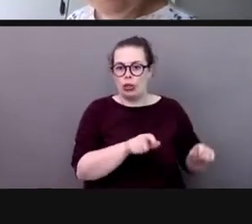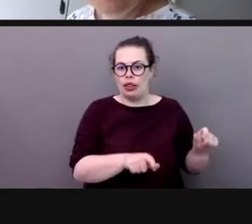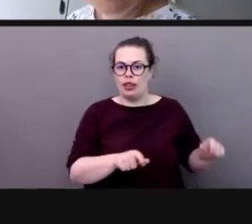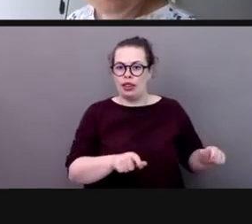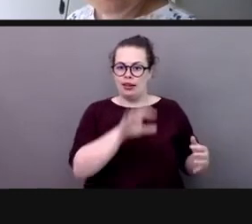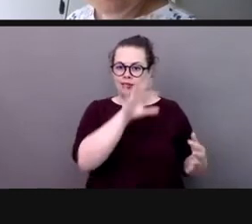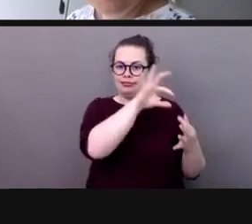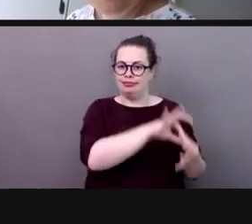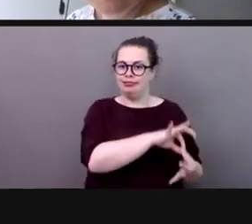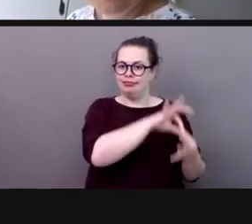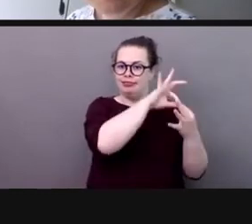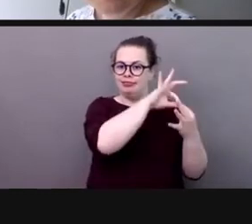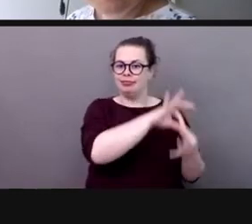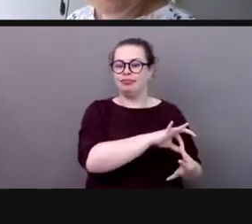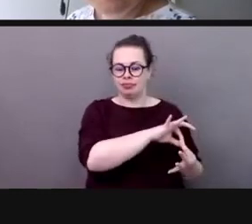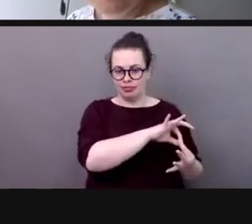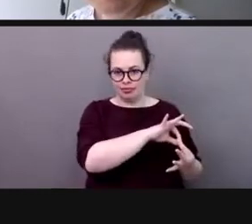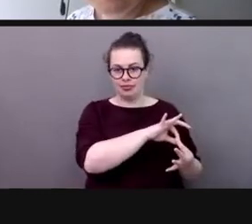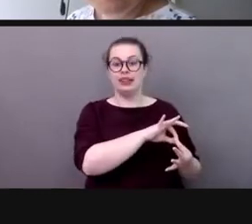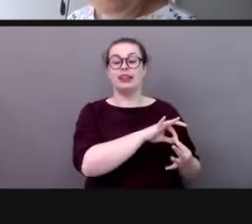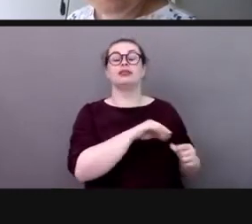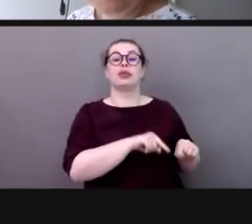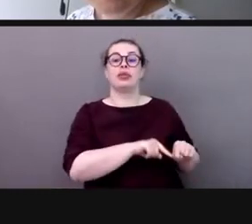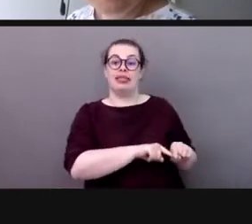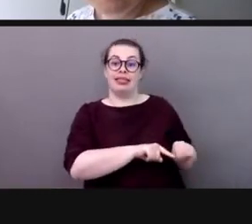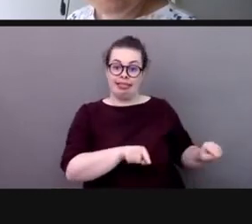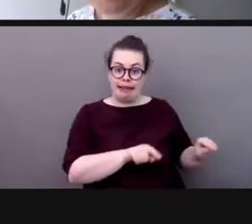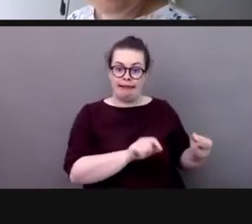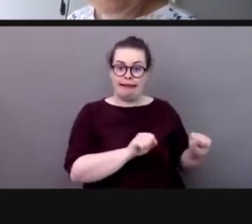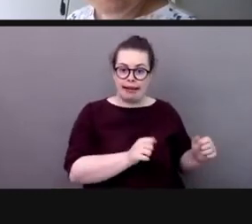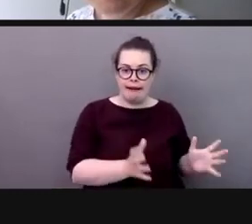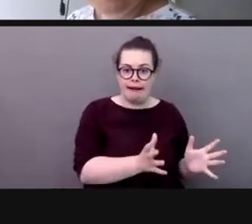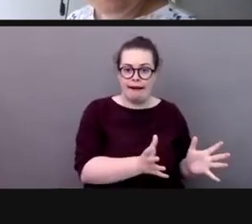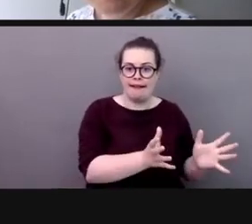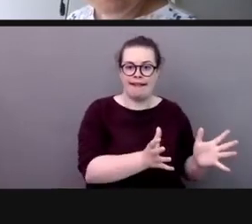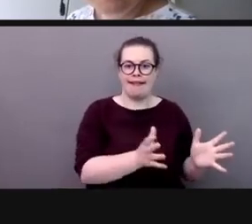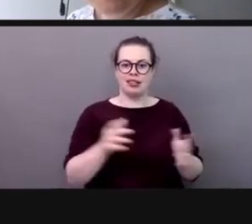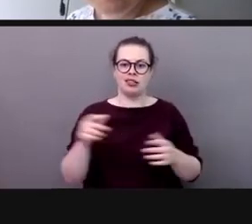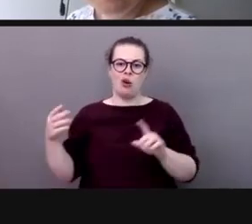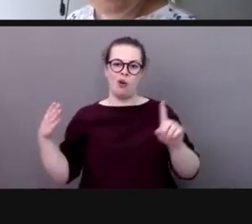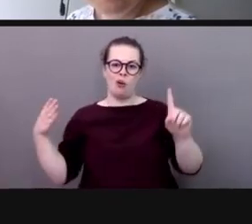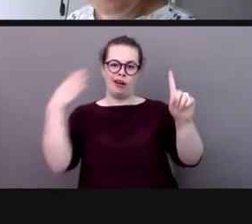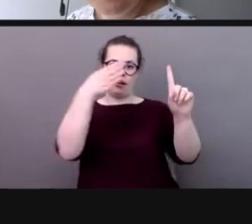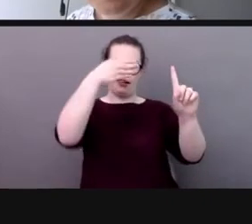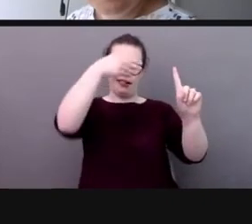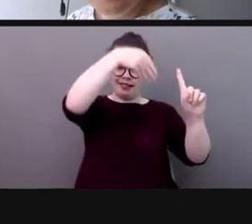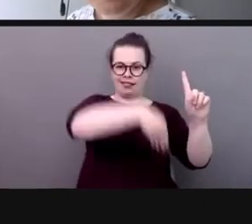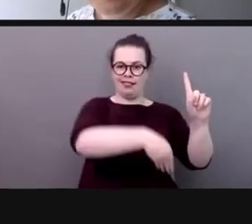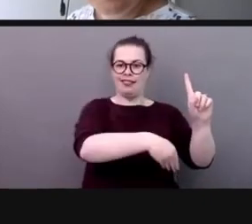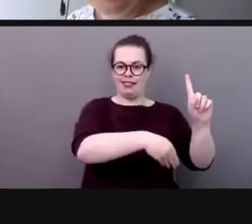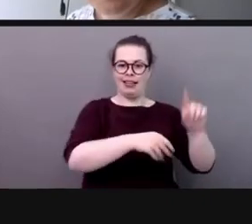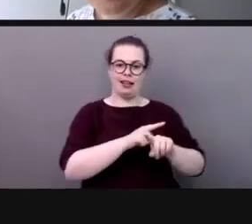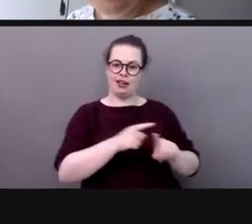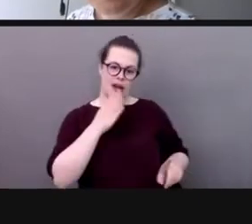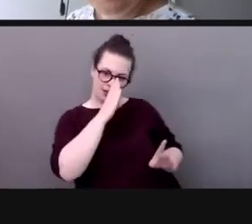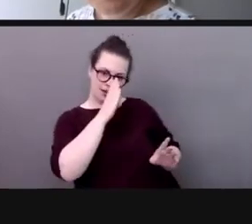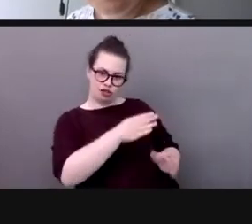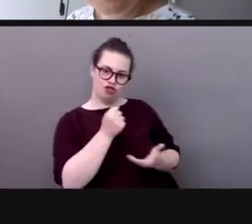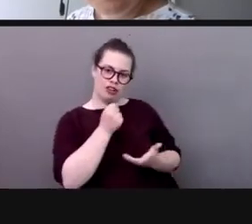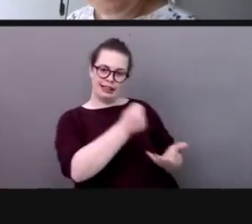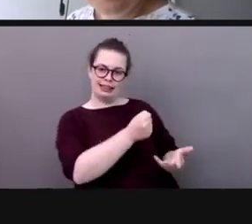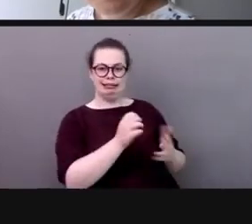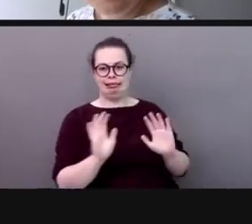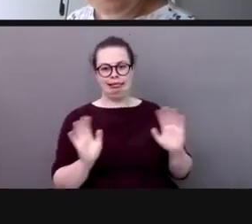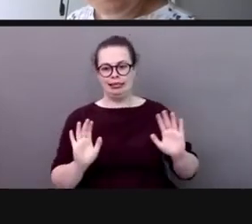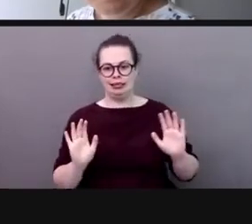community-based actors, and then there's more work that is done towards capacity building,